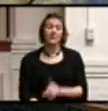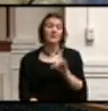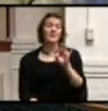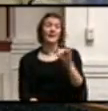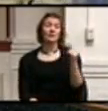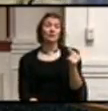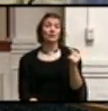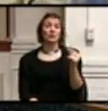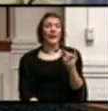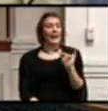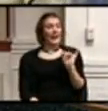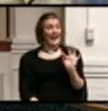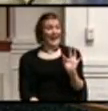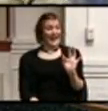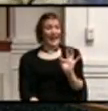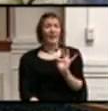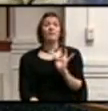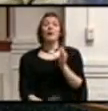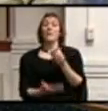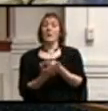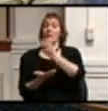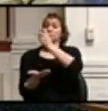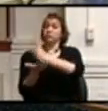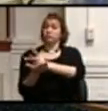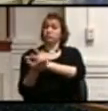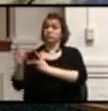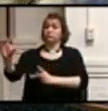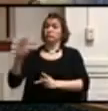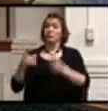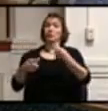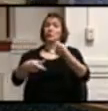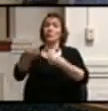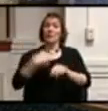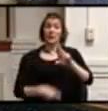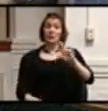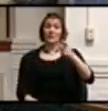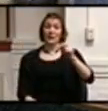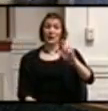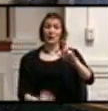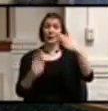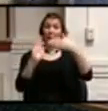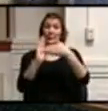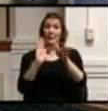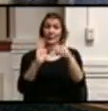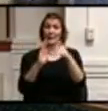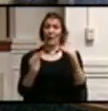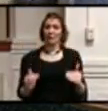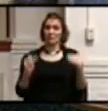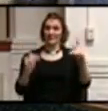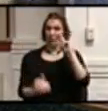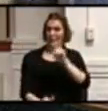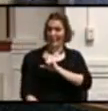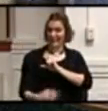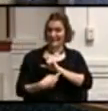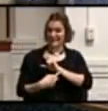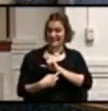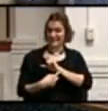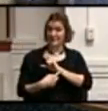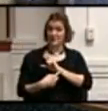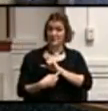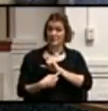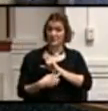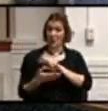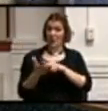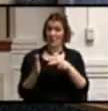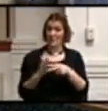get money to get the repeater from a repeater to upgrade the police equipment, would we